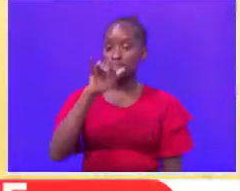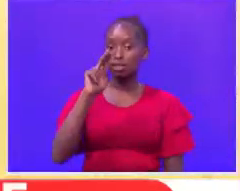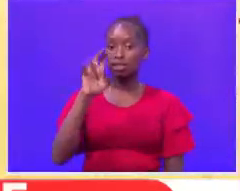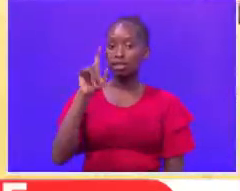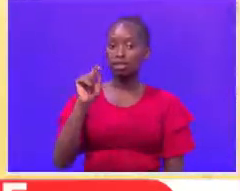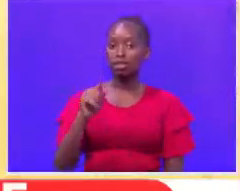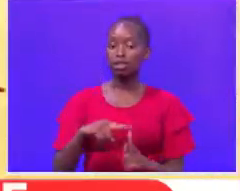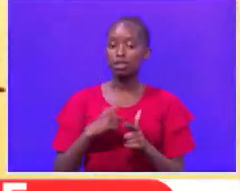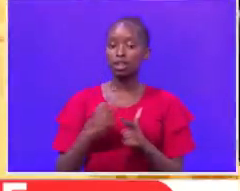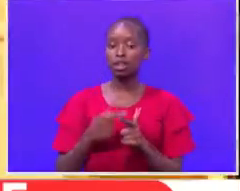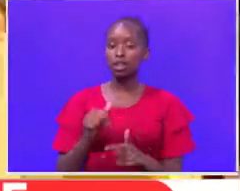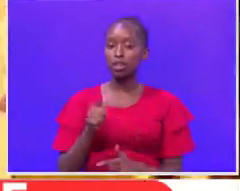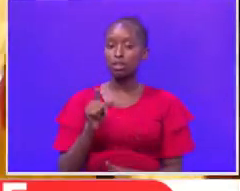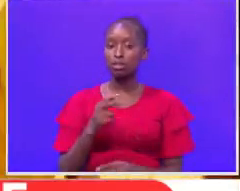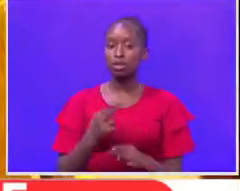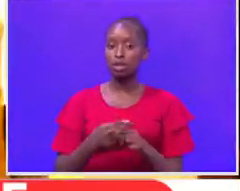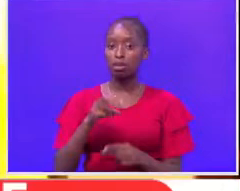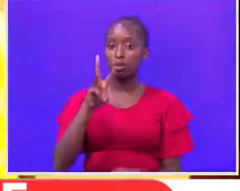Mbithi.